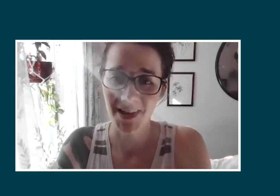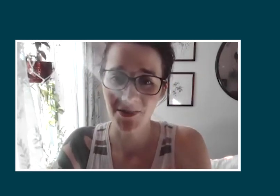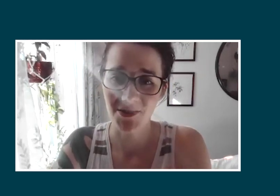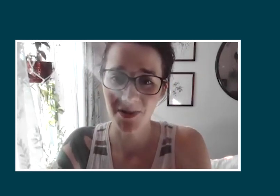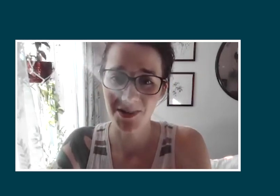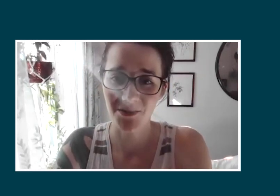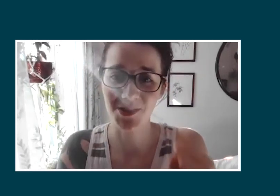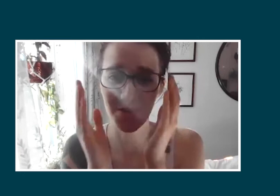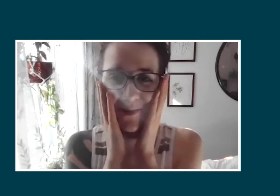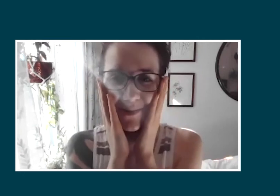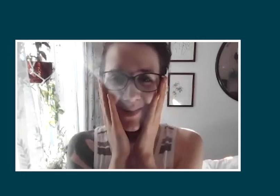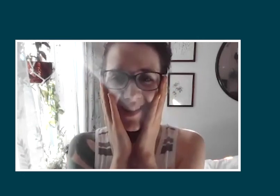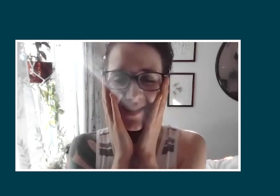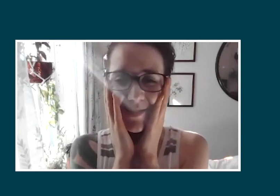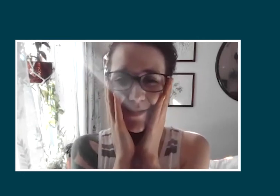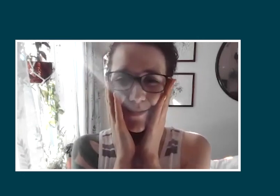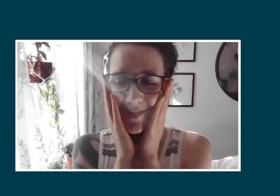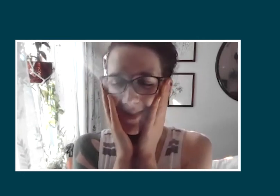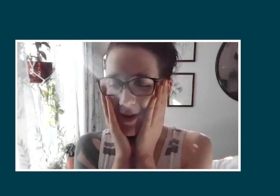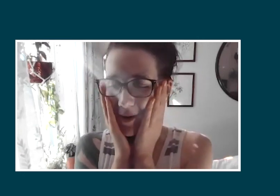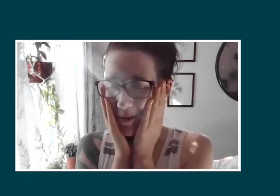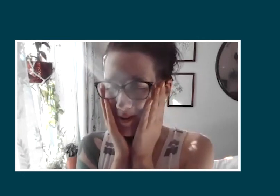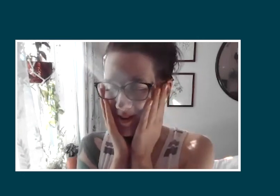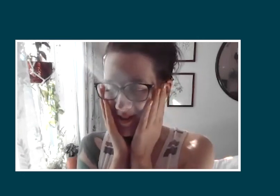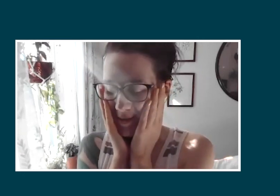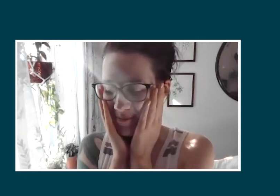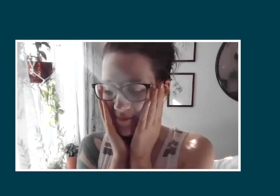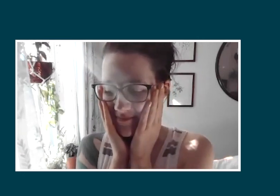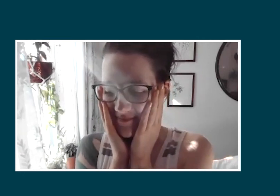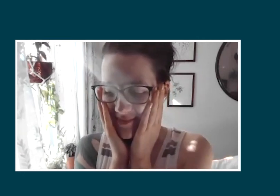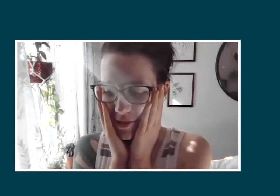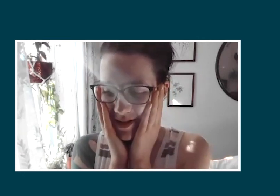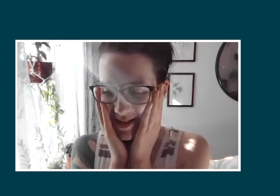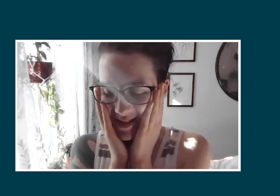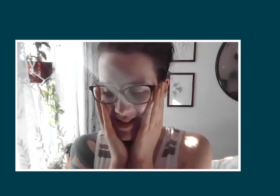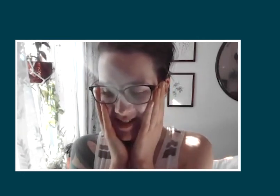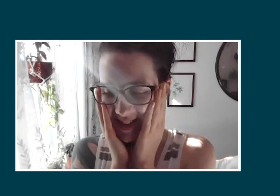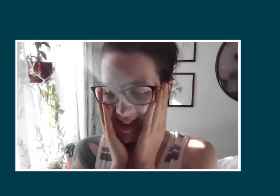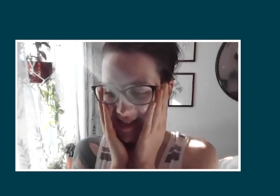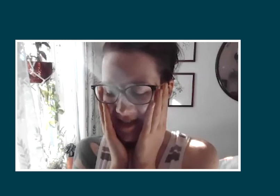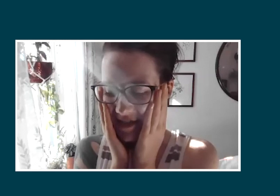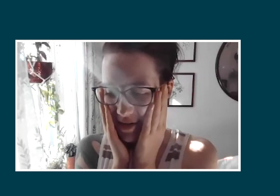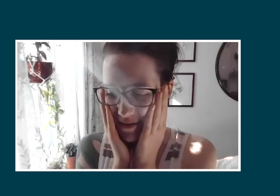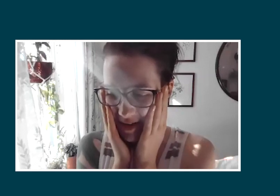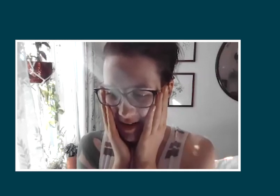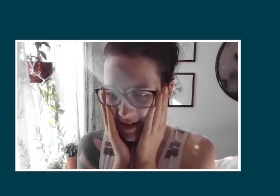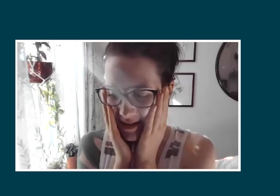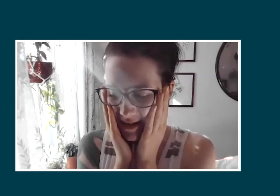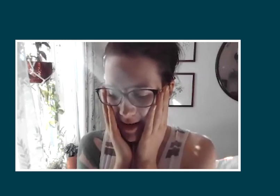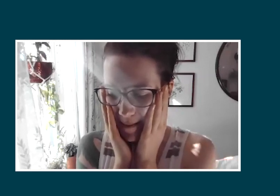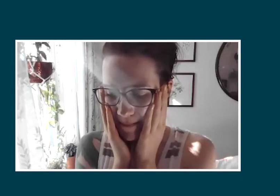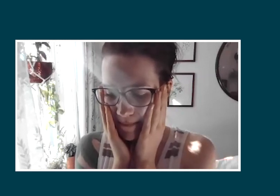Yeah, thank you so much. It's so heartwarming to witness this, and to know